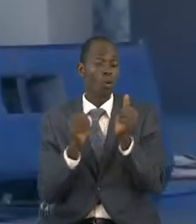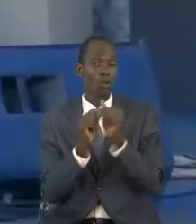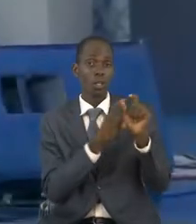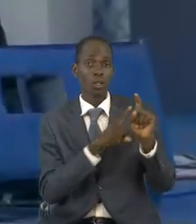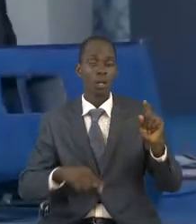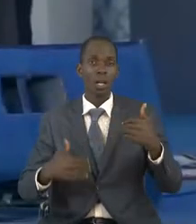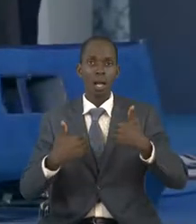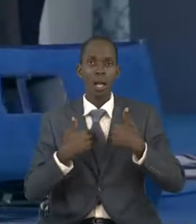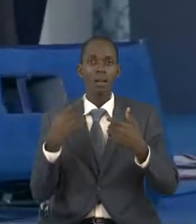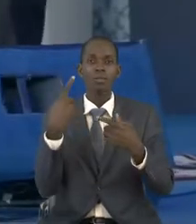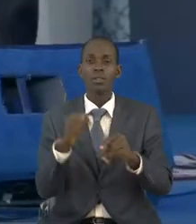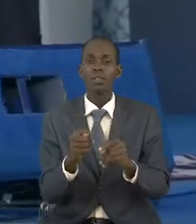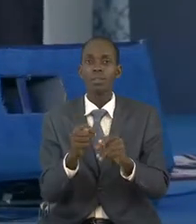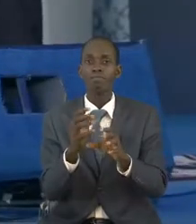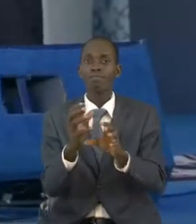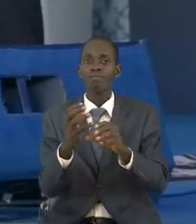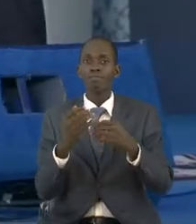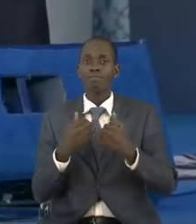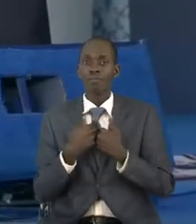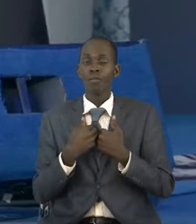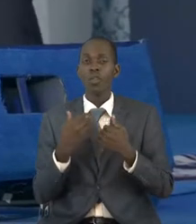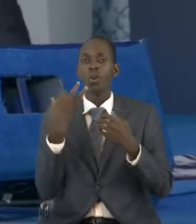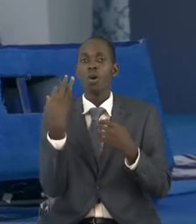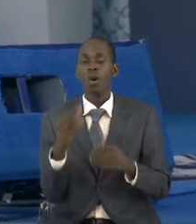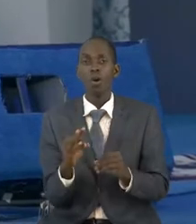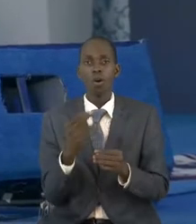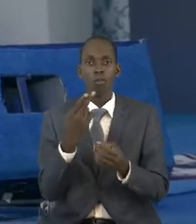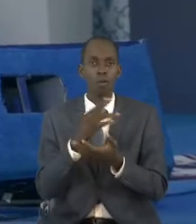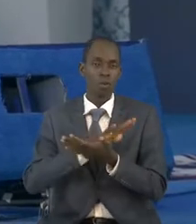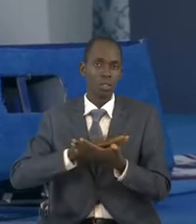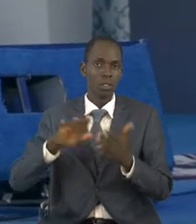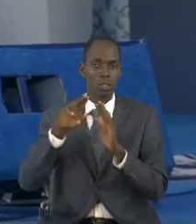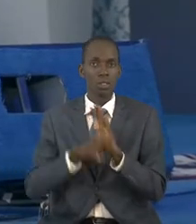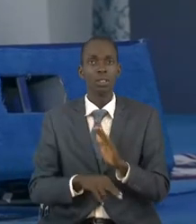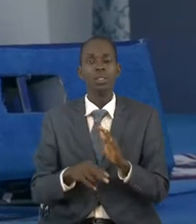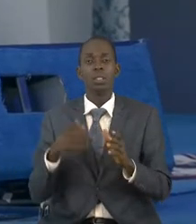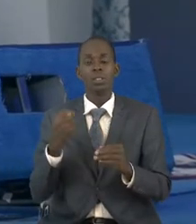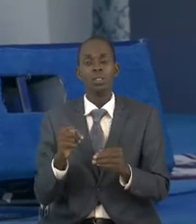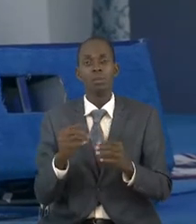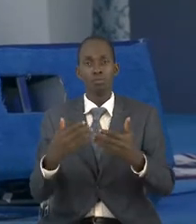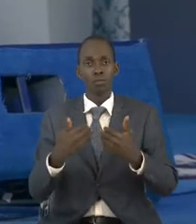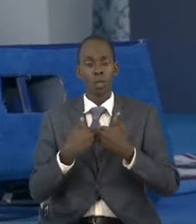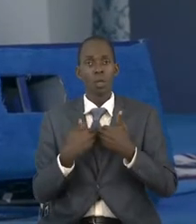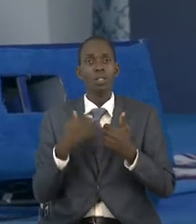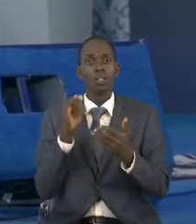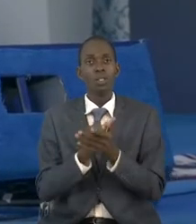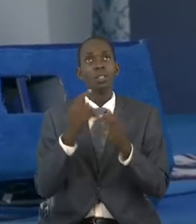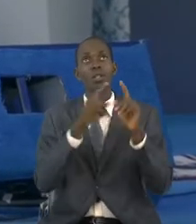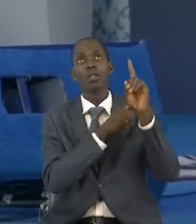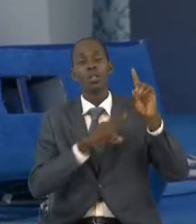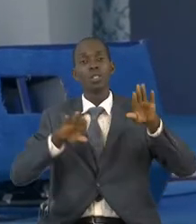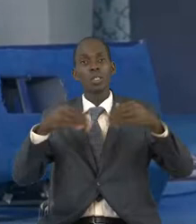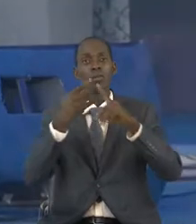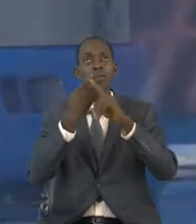the possession of holiness, and the possession that the Lord had given from heaven. He walked with